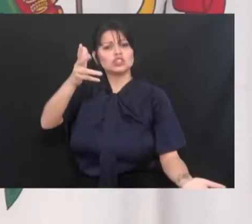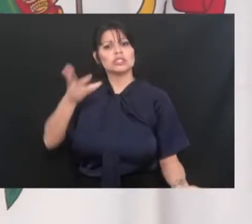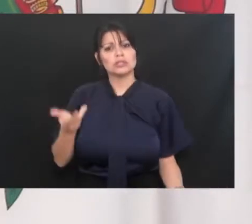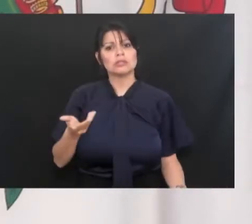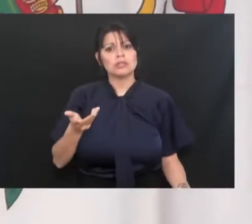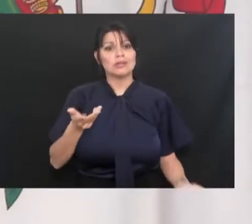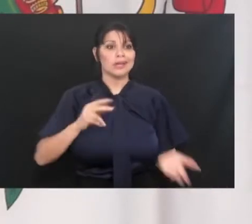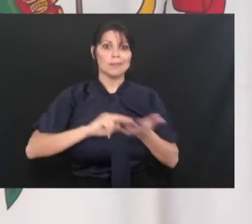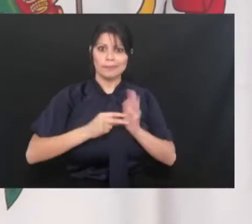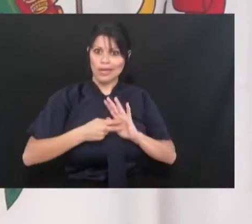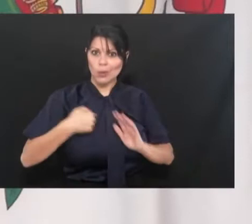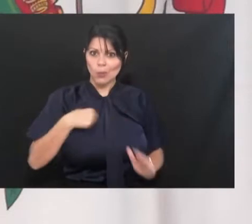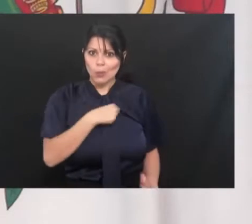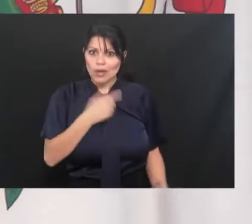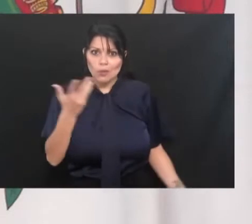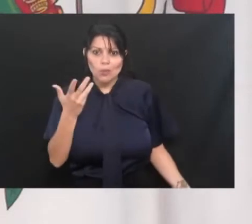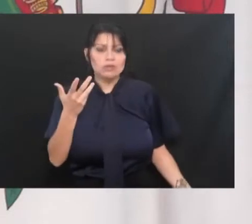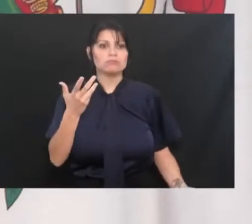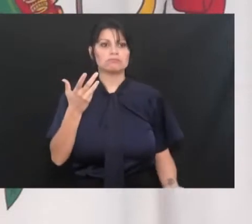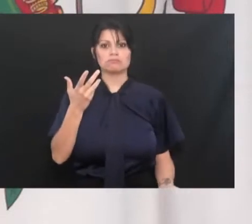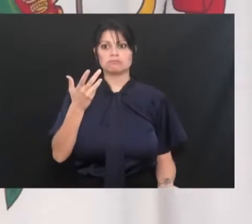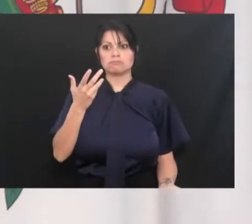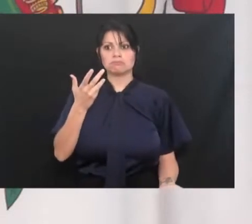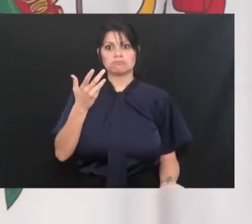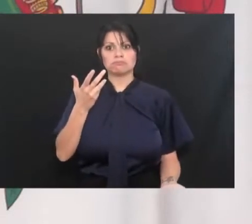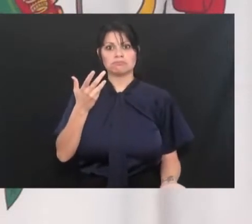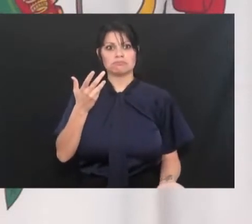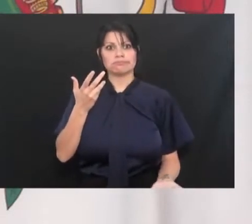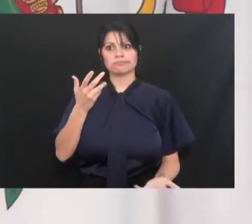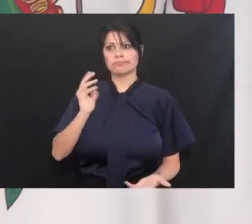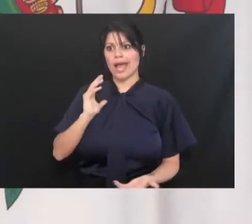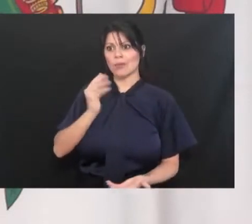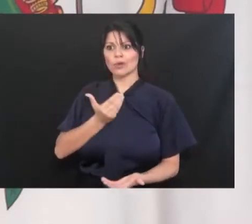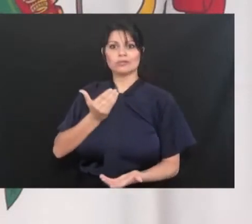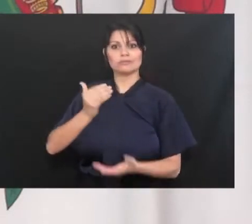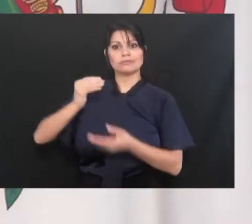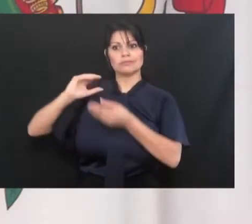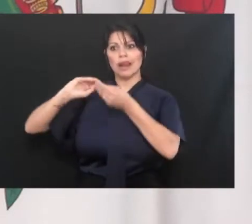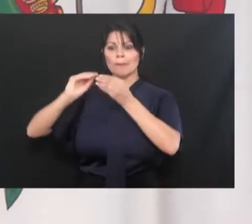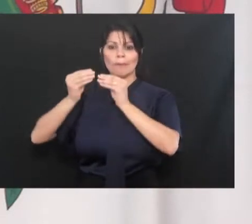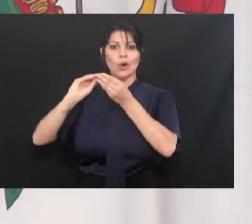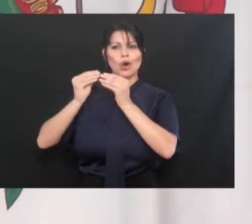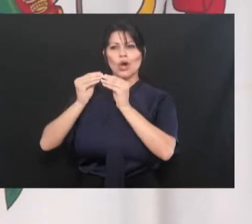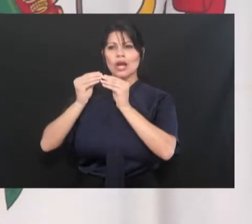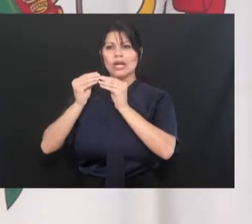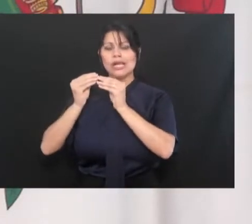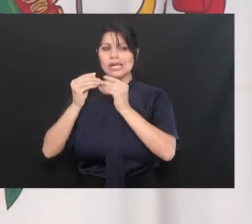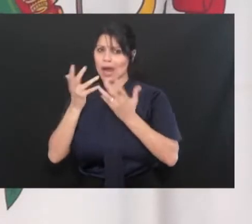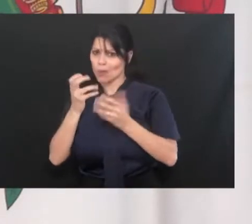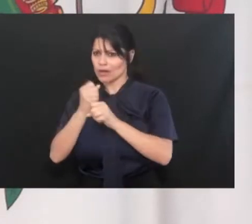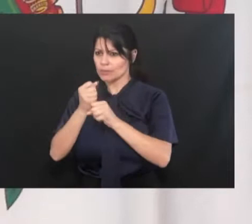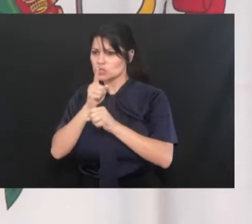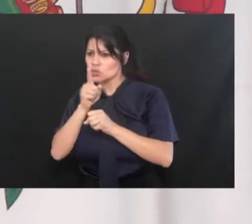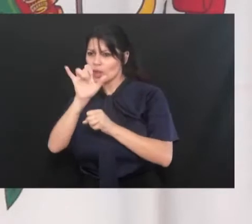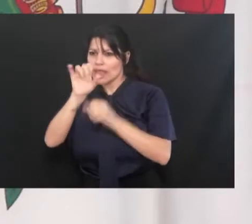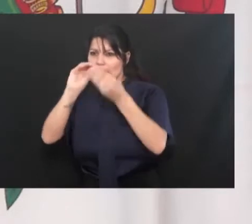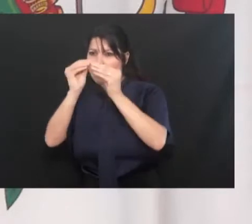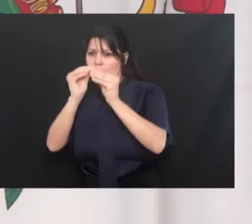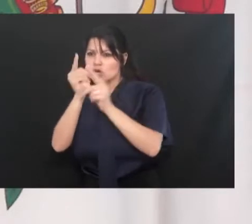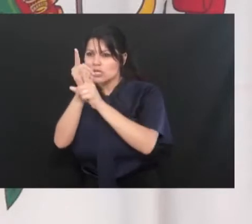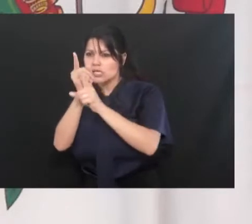We are at a rate, and I want to make sure that I got this exactly